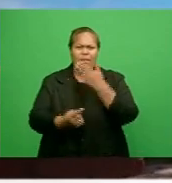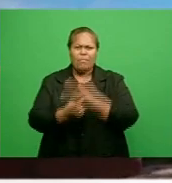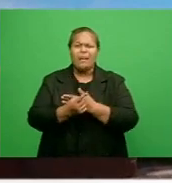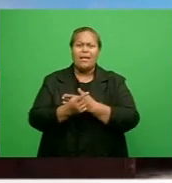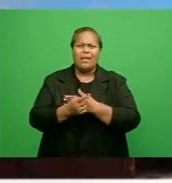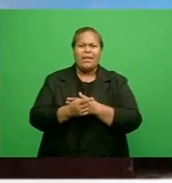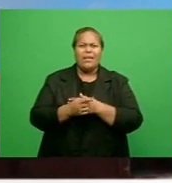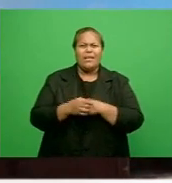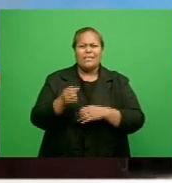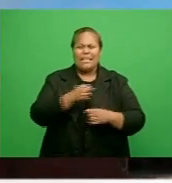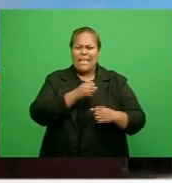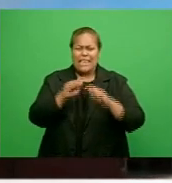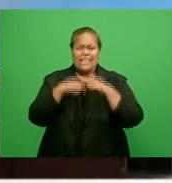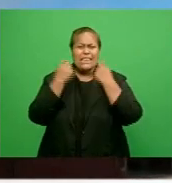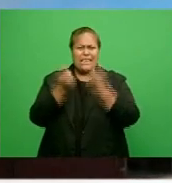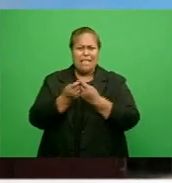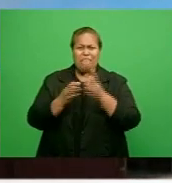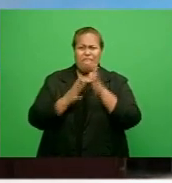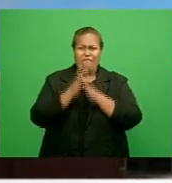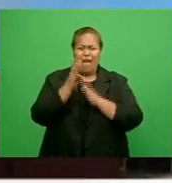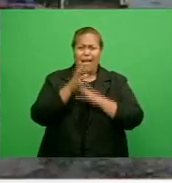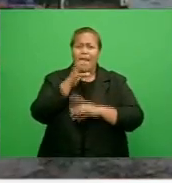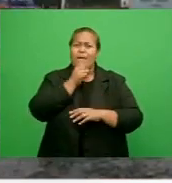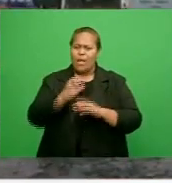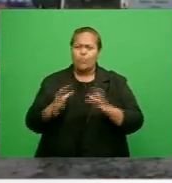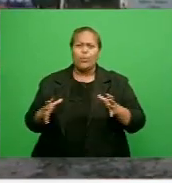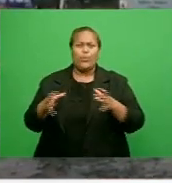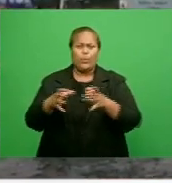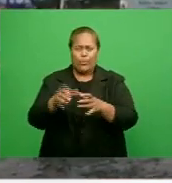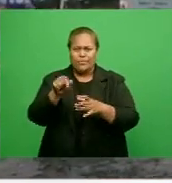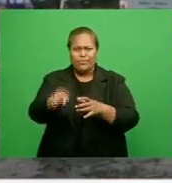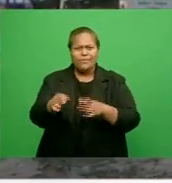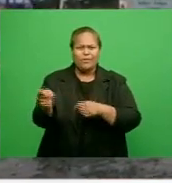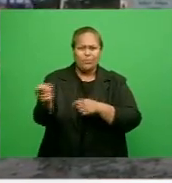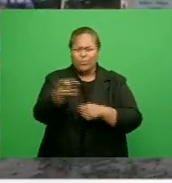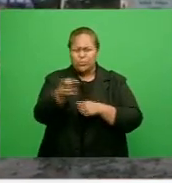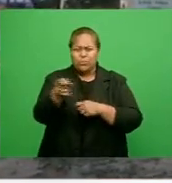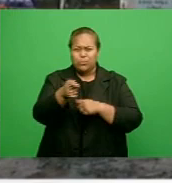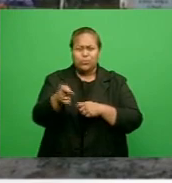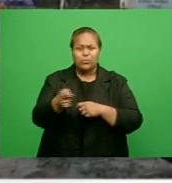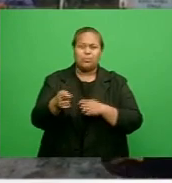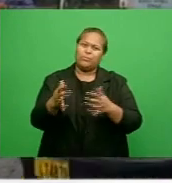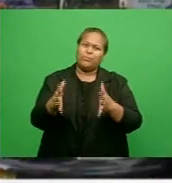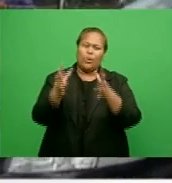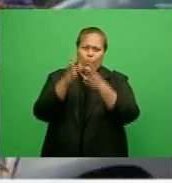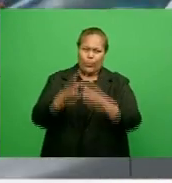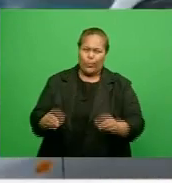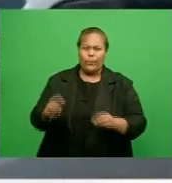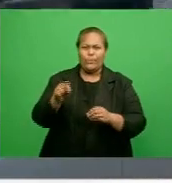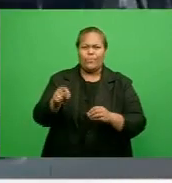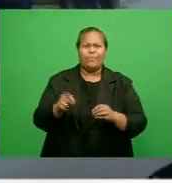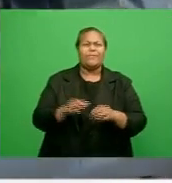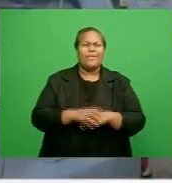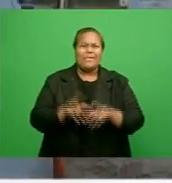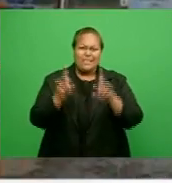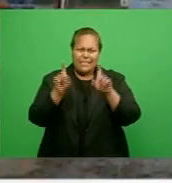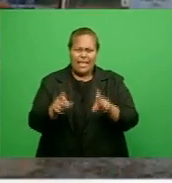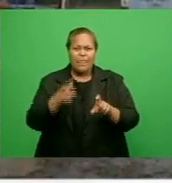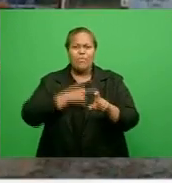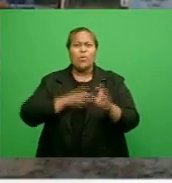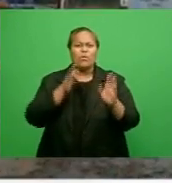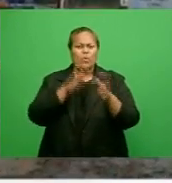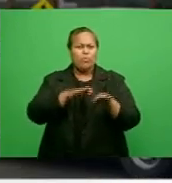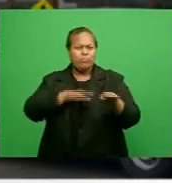A vehicle in the garage for repairs was completely destroyed. Firefighters and police remained at the scene for some time due to traffic